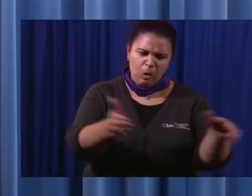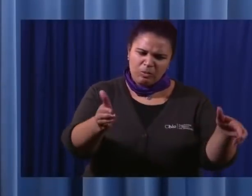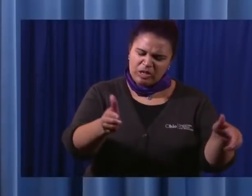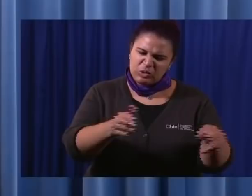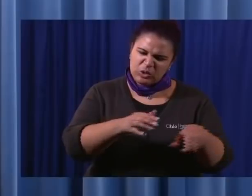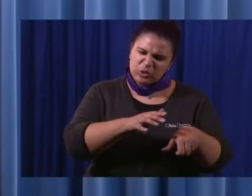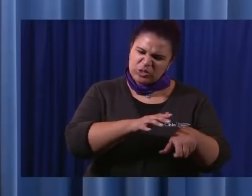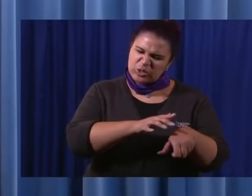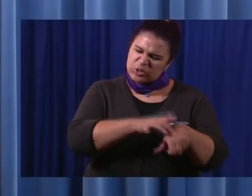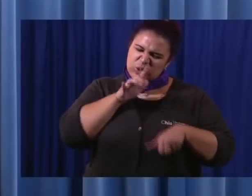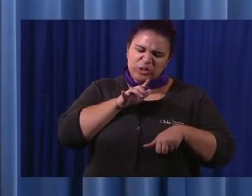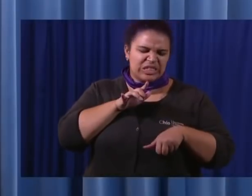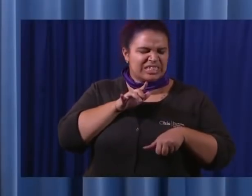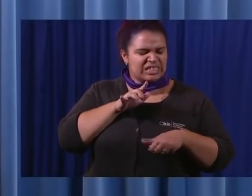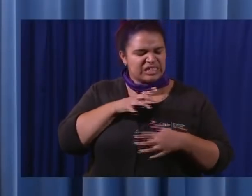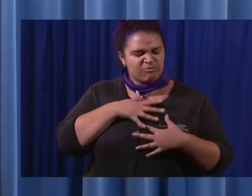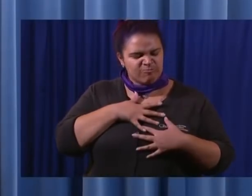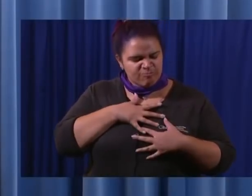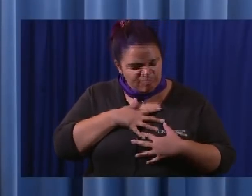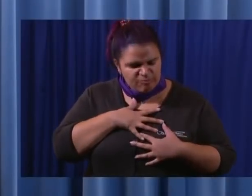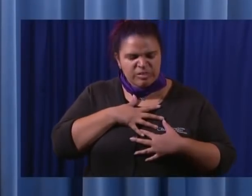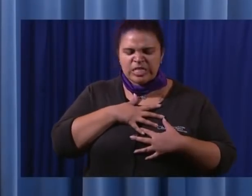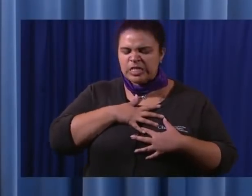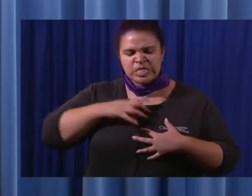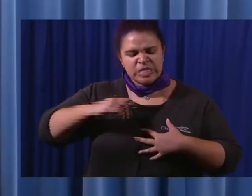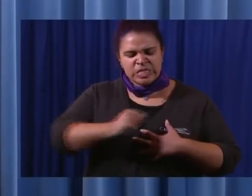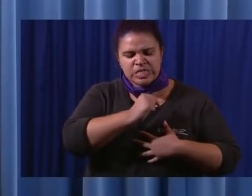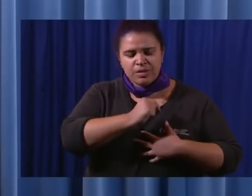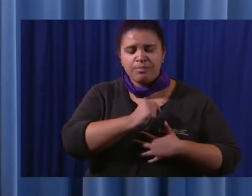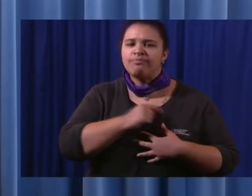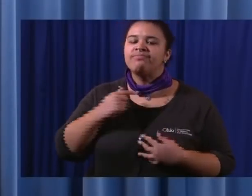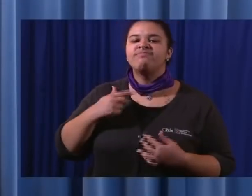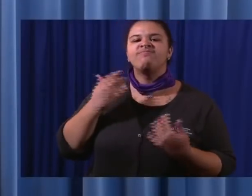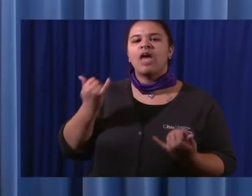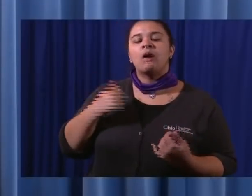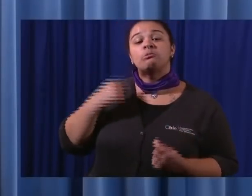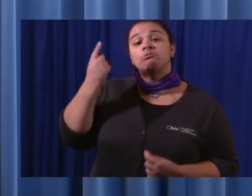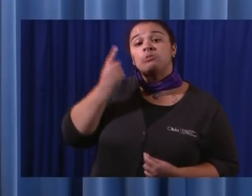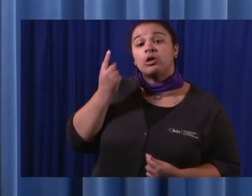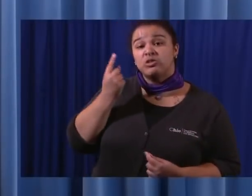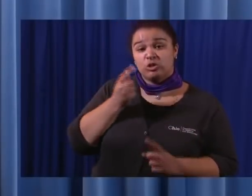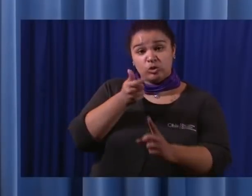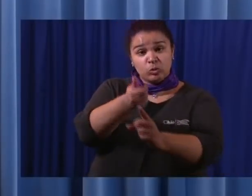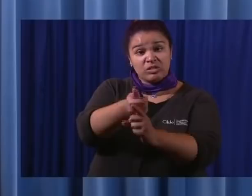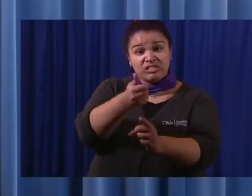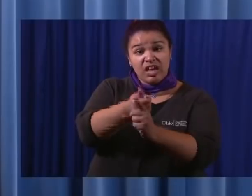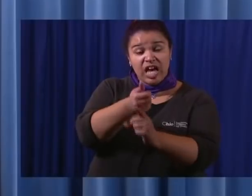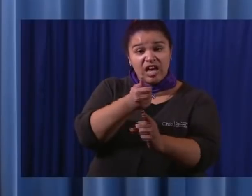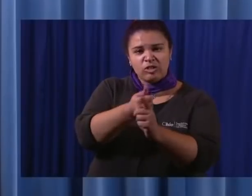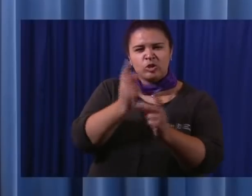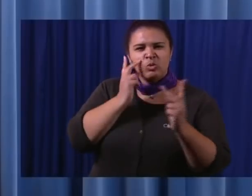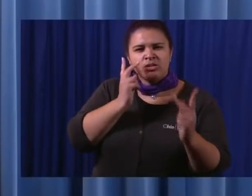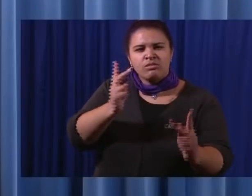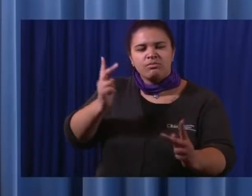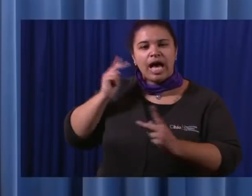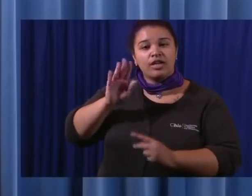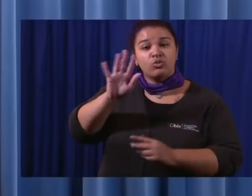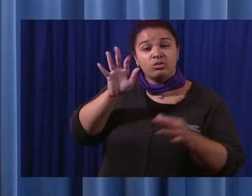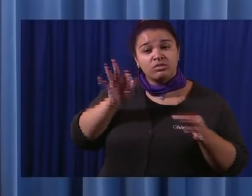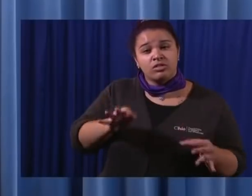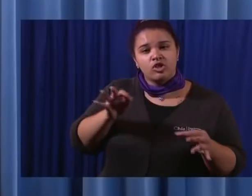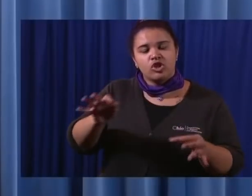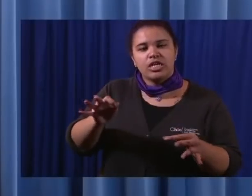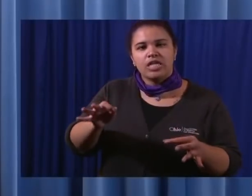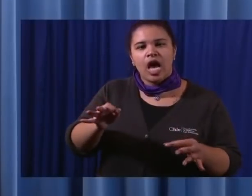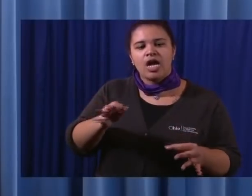your decisions, whether it be reopening bars or the reversal in the mask mandate, especially now even the vice president says